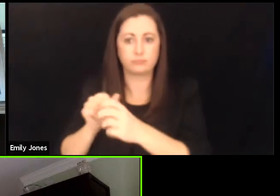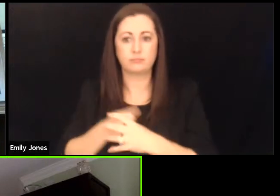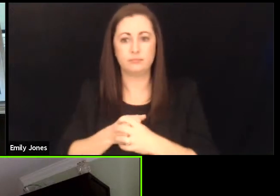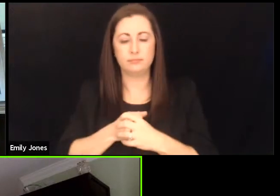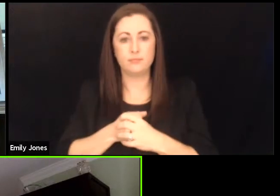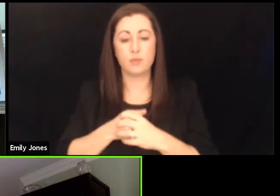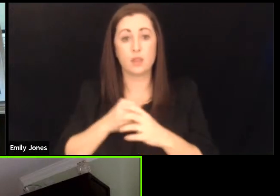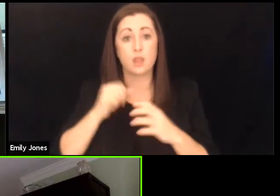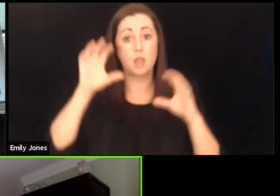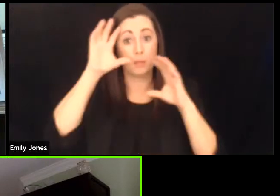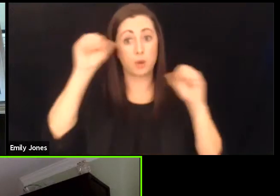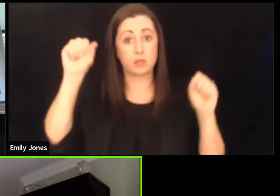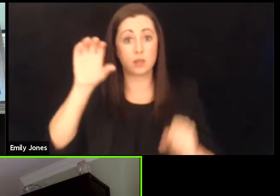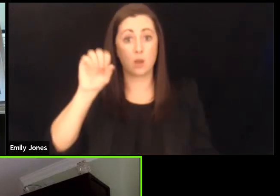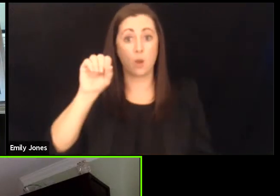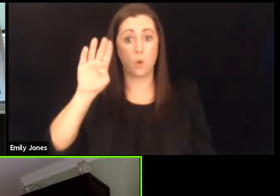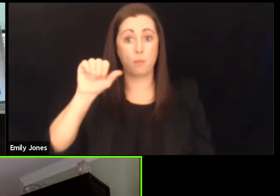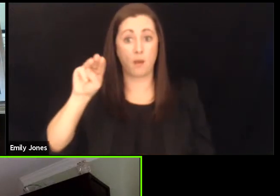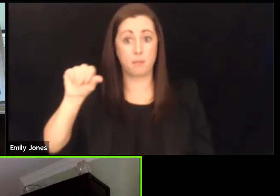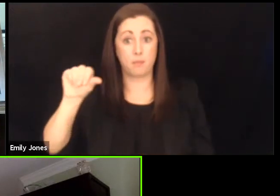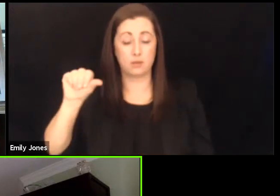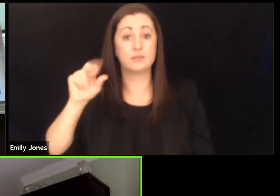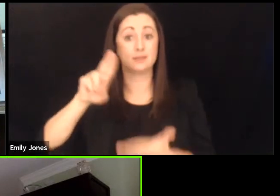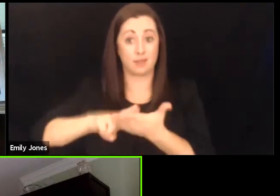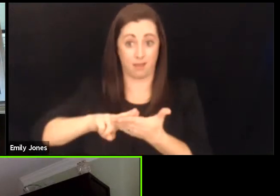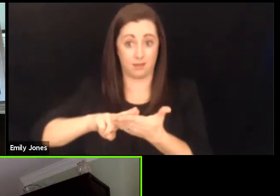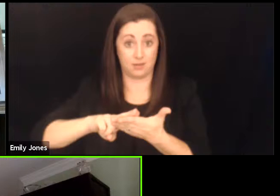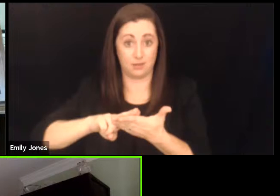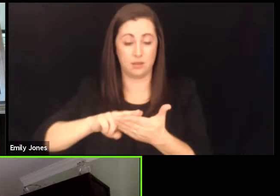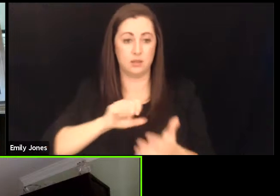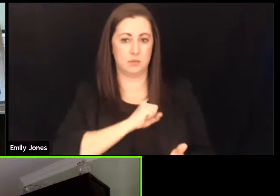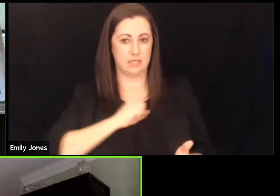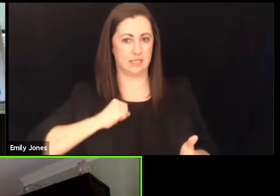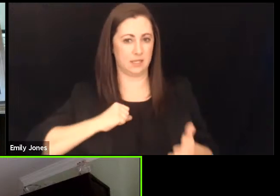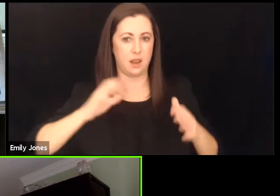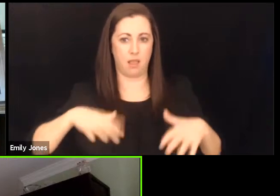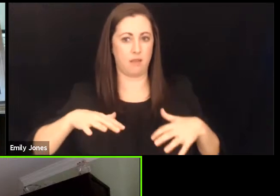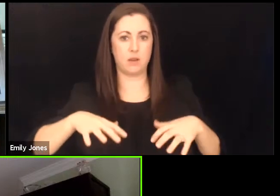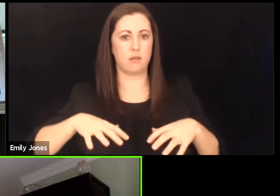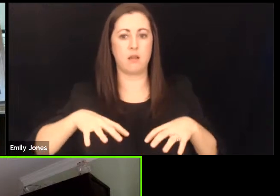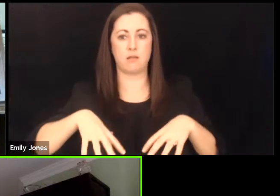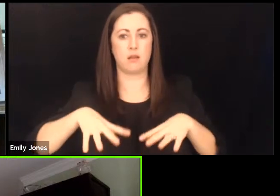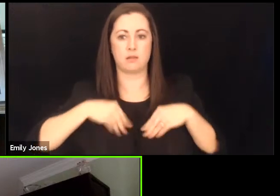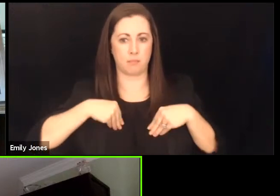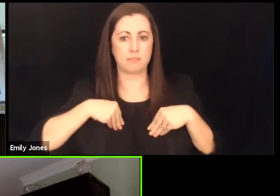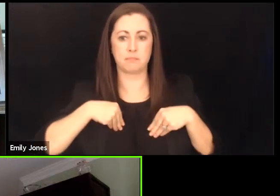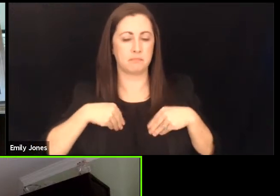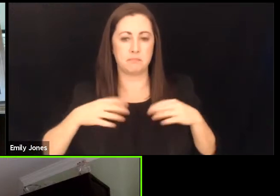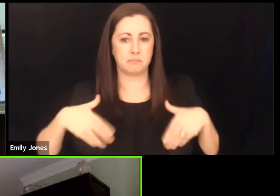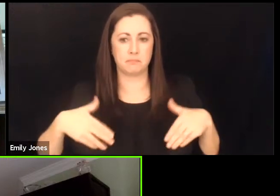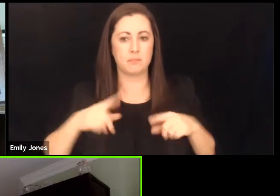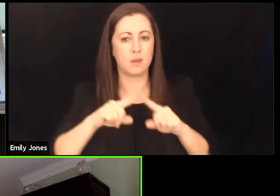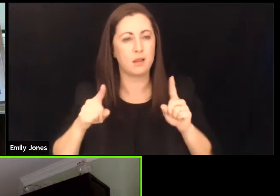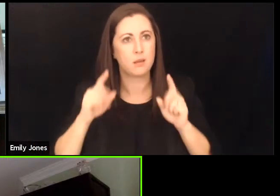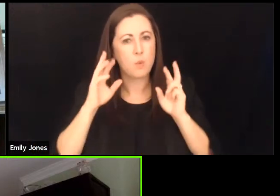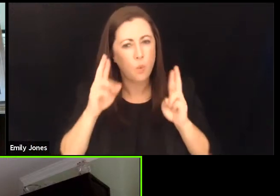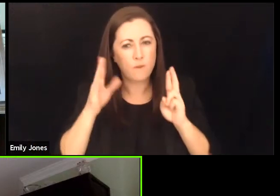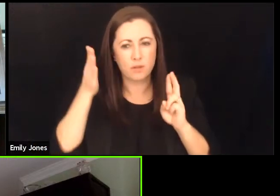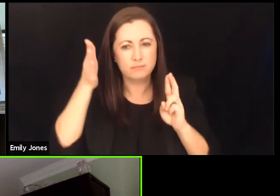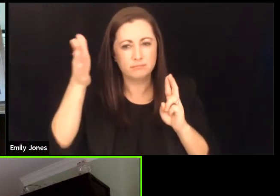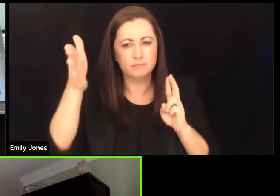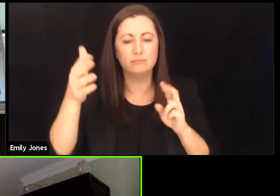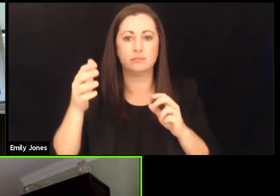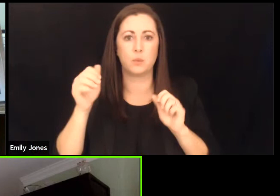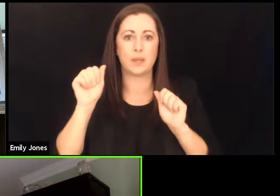Senate has not adopted it. And I'm hopeful that sometime in the near future, maybe we can join with the rest of the nations